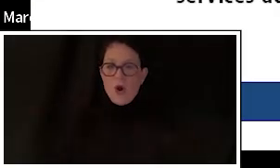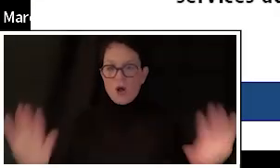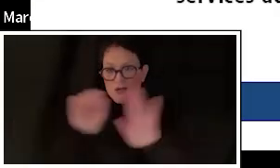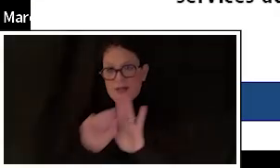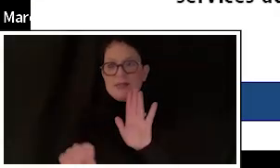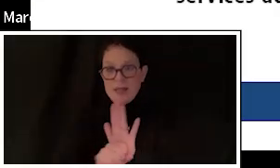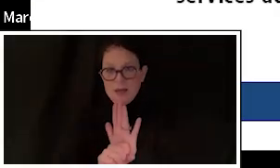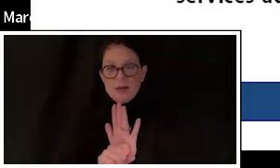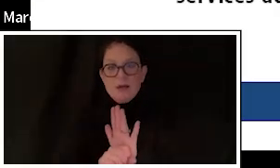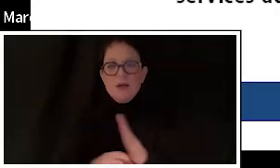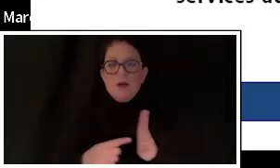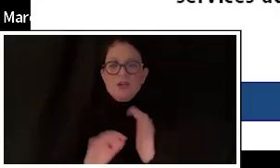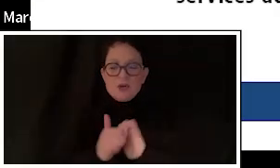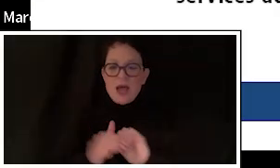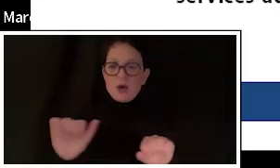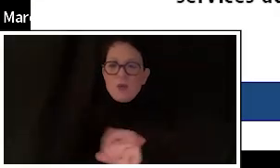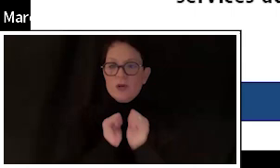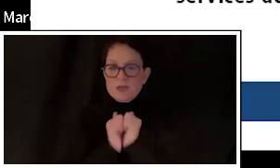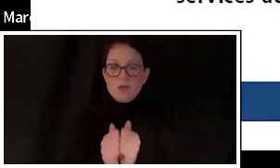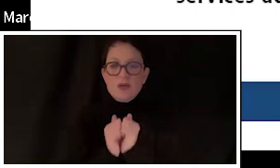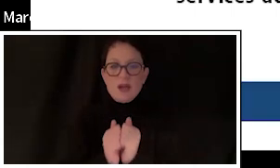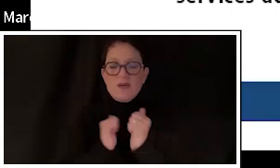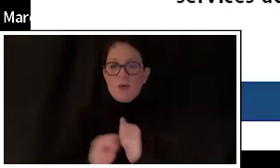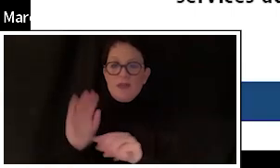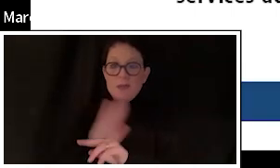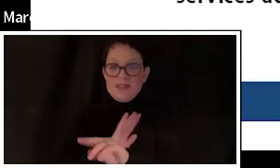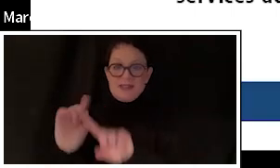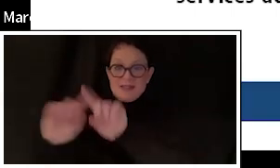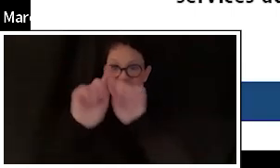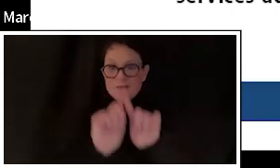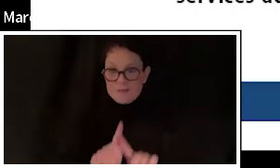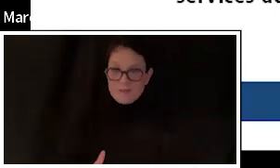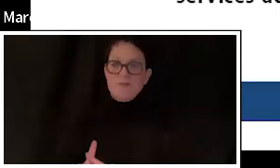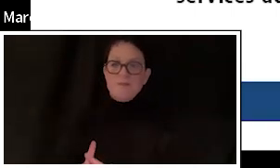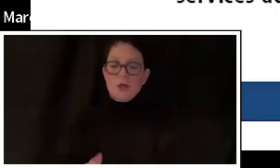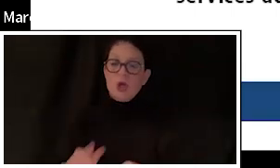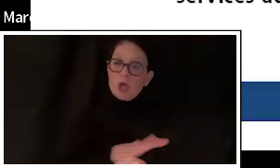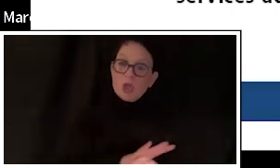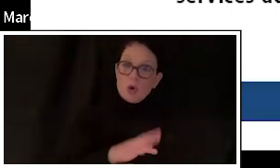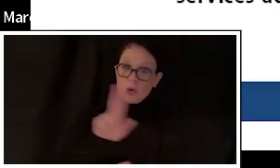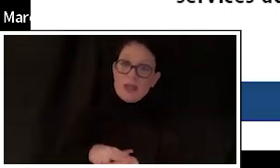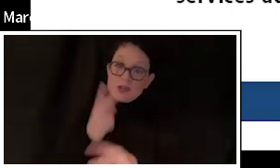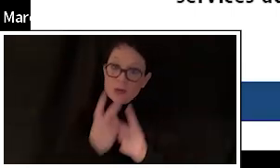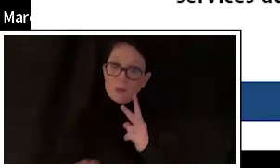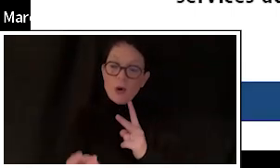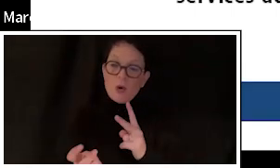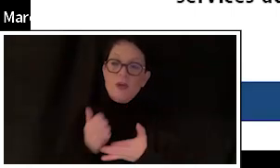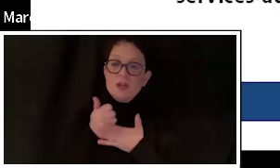And it shows how we can work together with different businesses, local and national, to